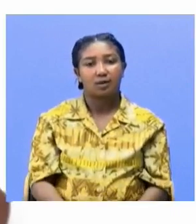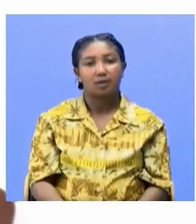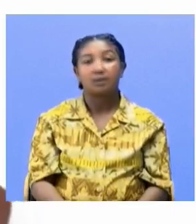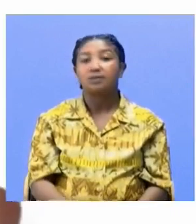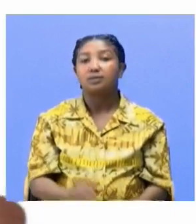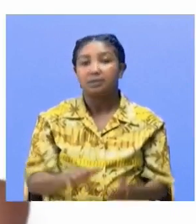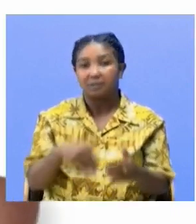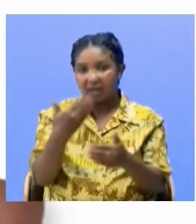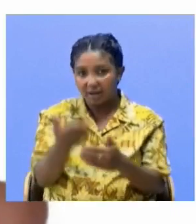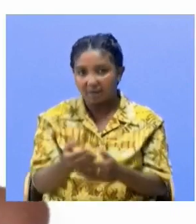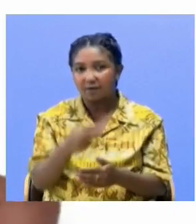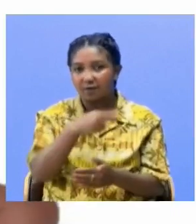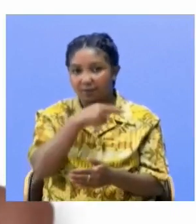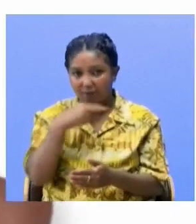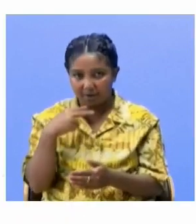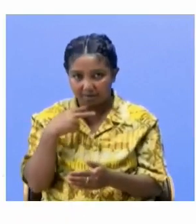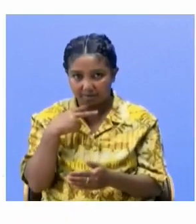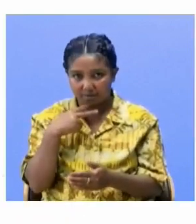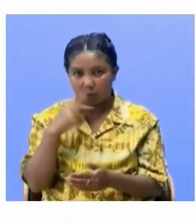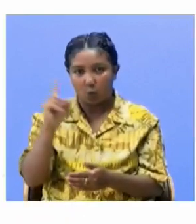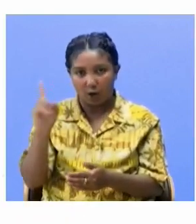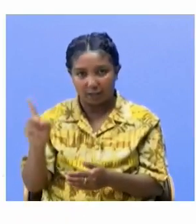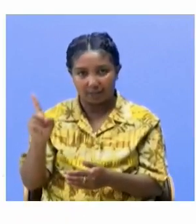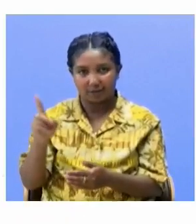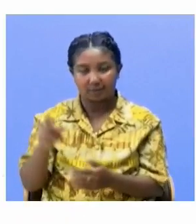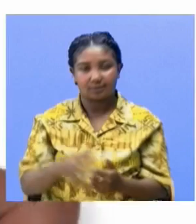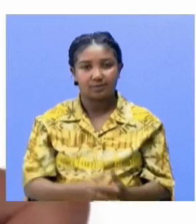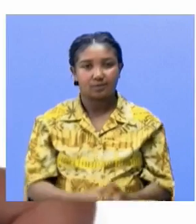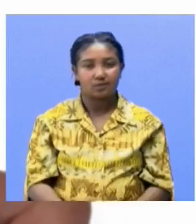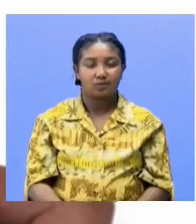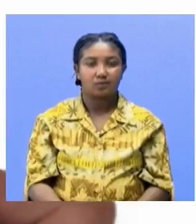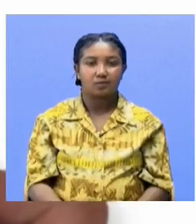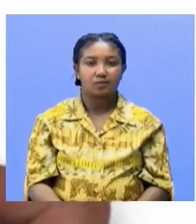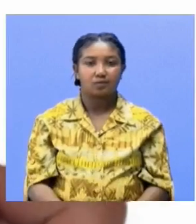then our verb is what? Verb 1.